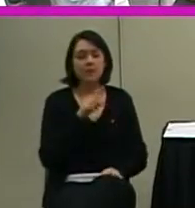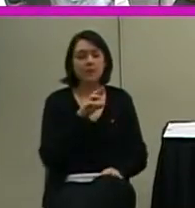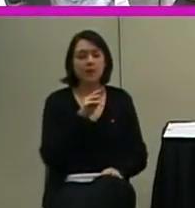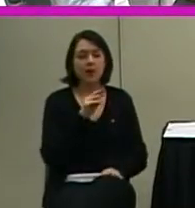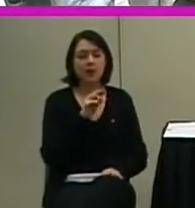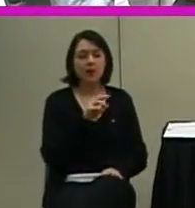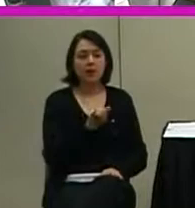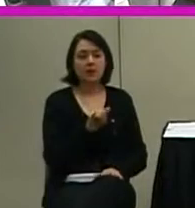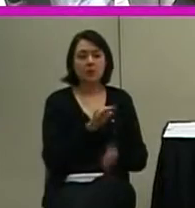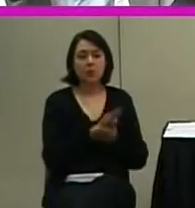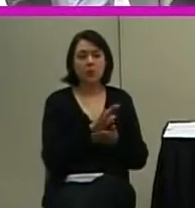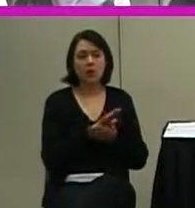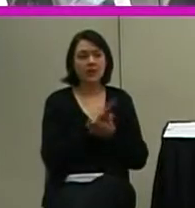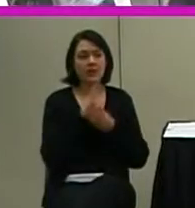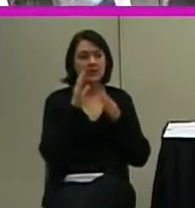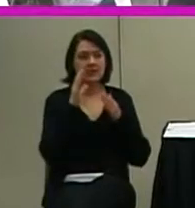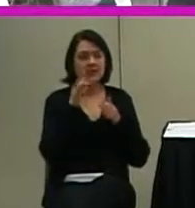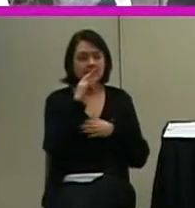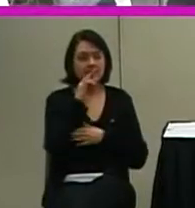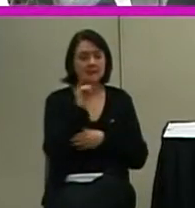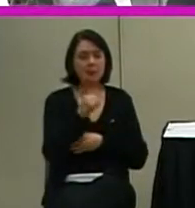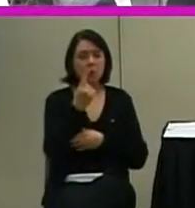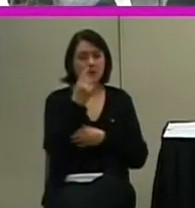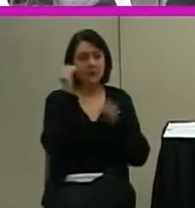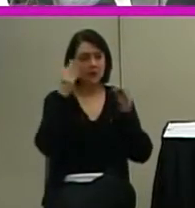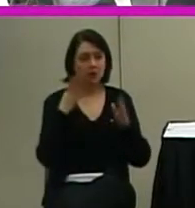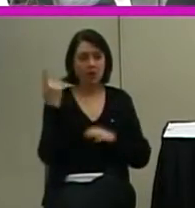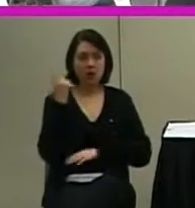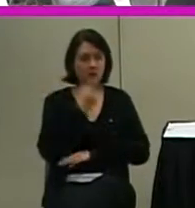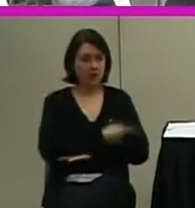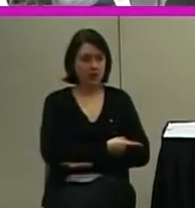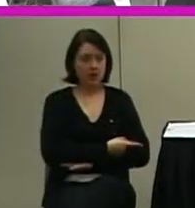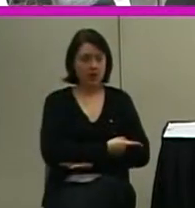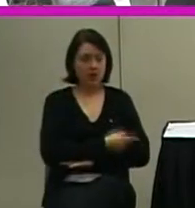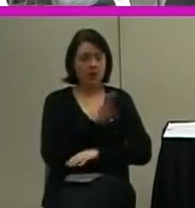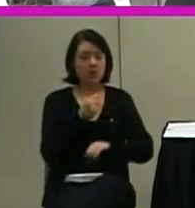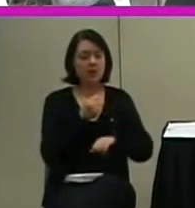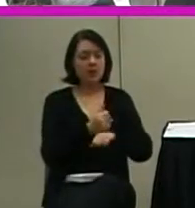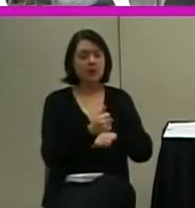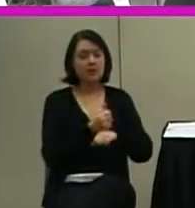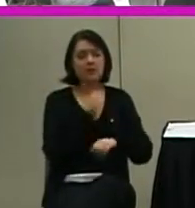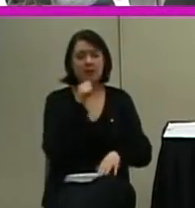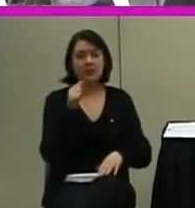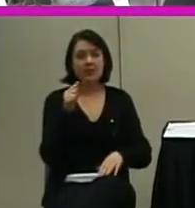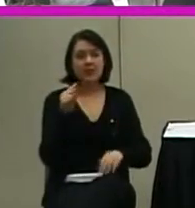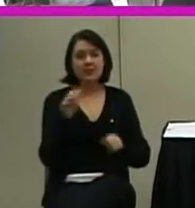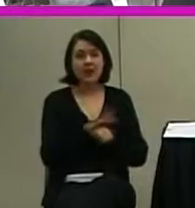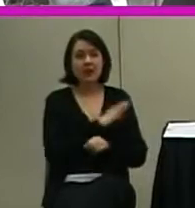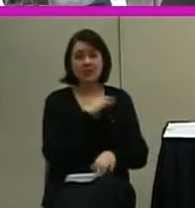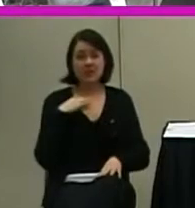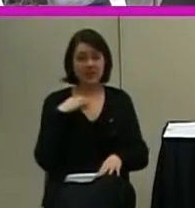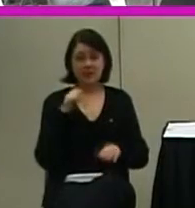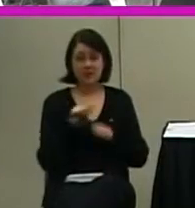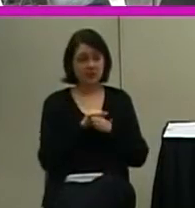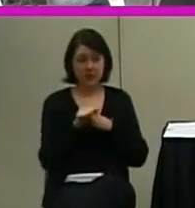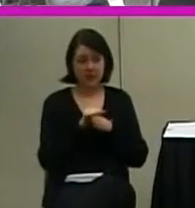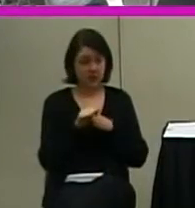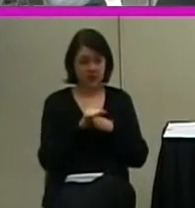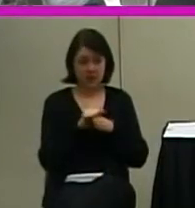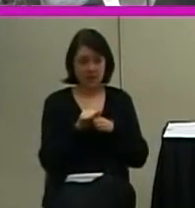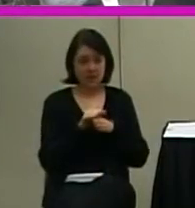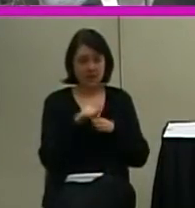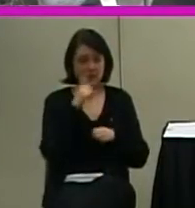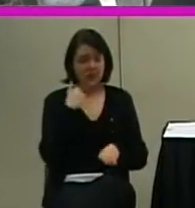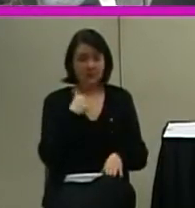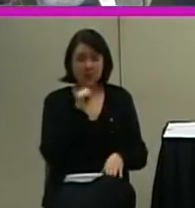the kids are with the same teacher all day. And they set it up, it's not the entire staff that got trained. Because I'm